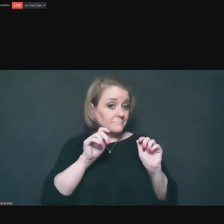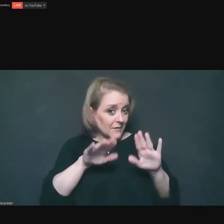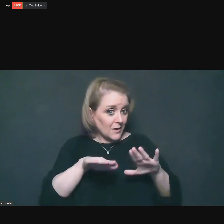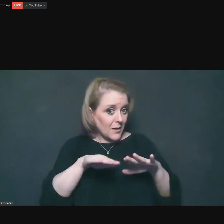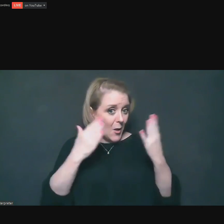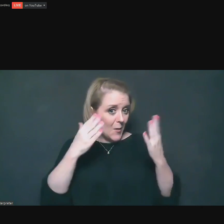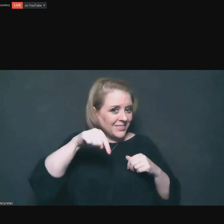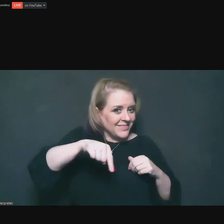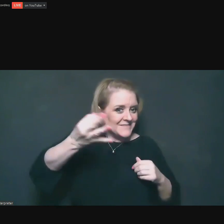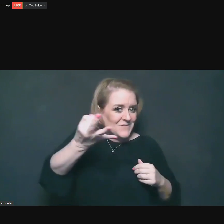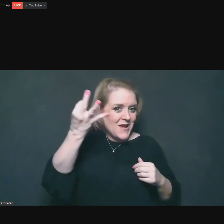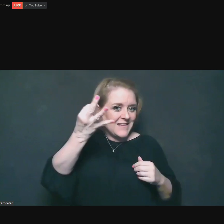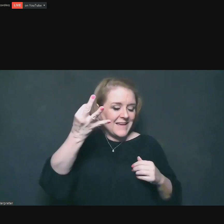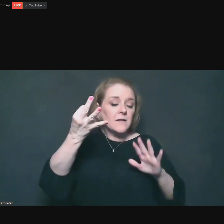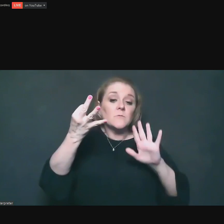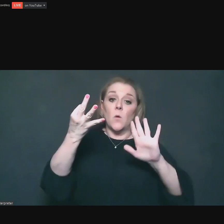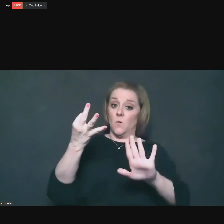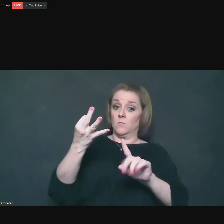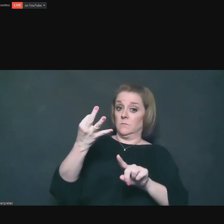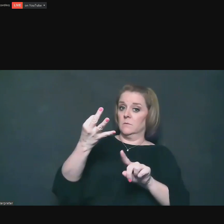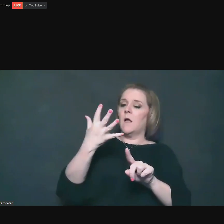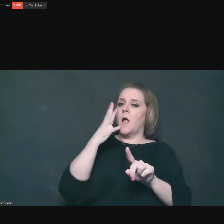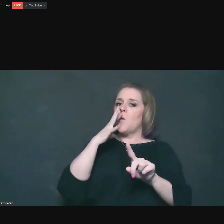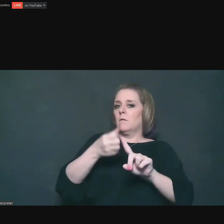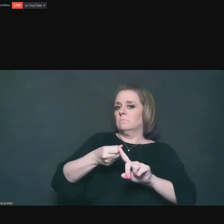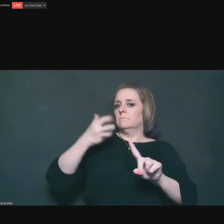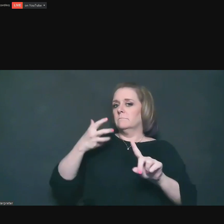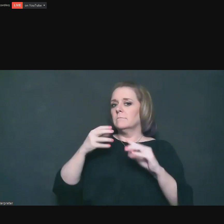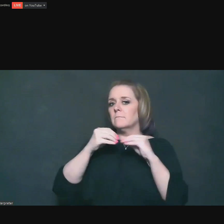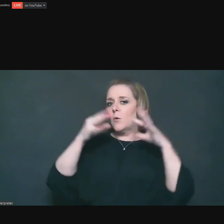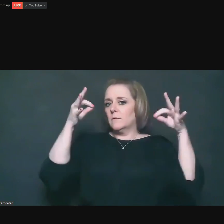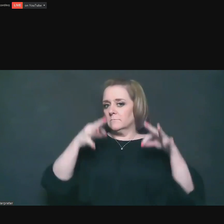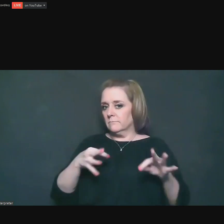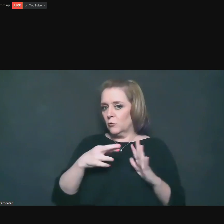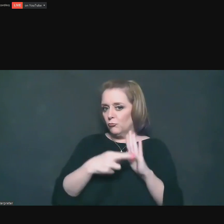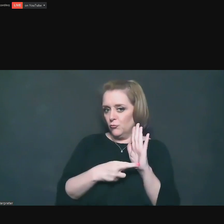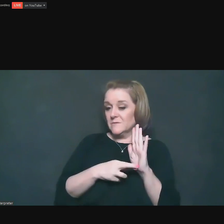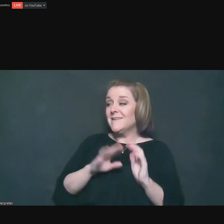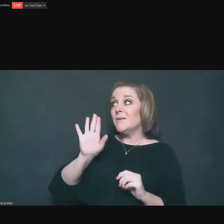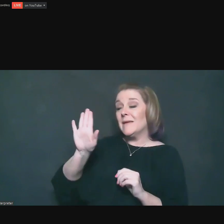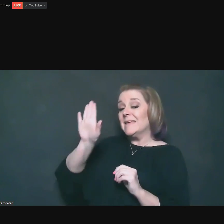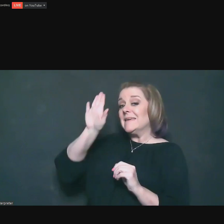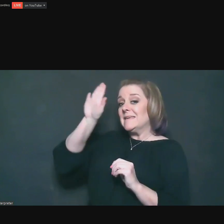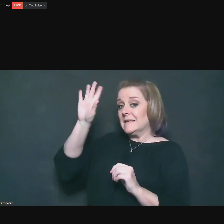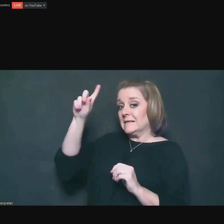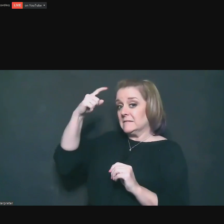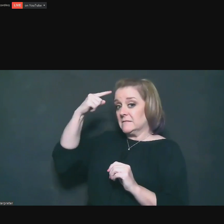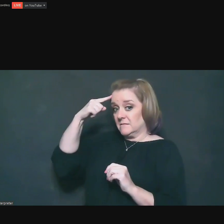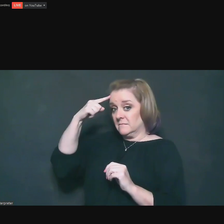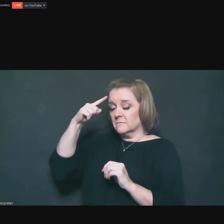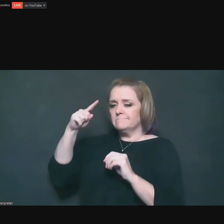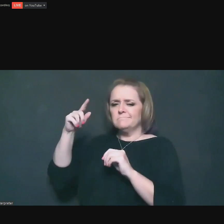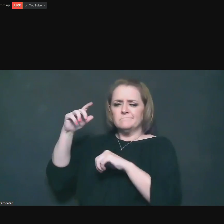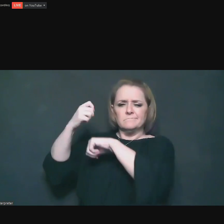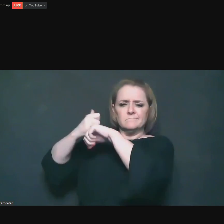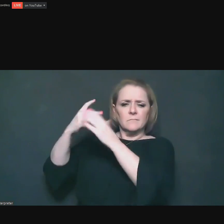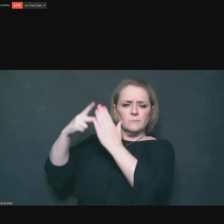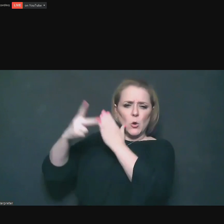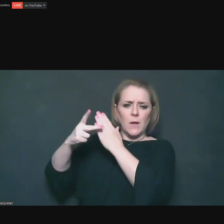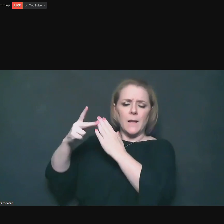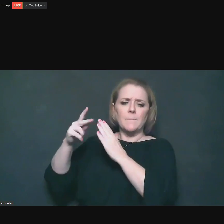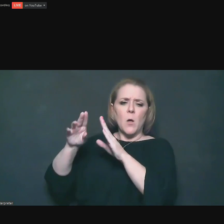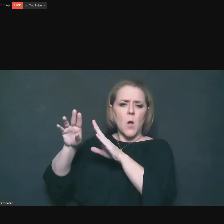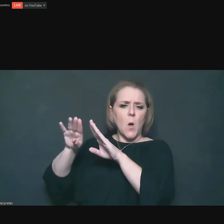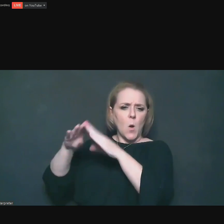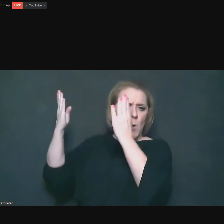handful of things that kind of line up with what the governor asked. I will state in the governor's Open Texas minimum standards book